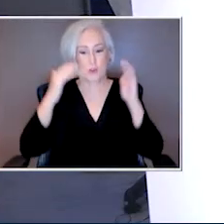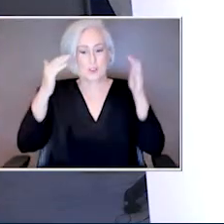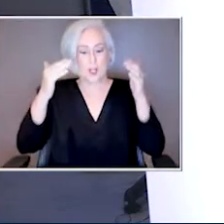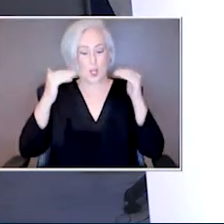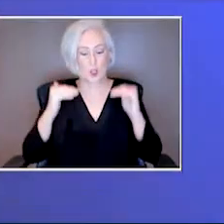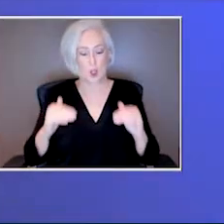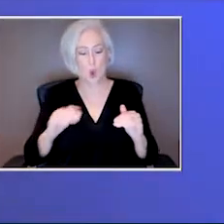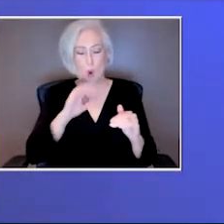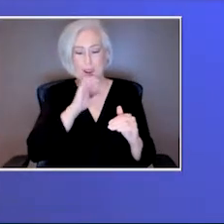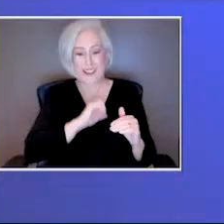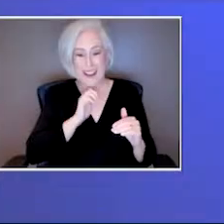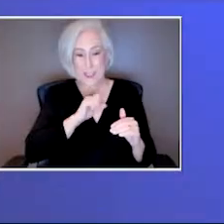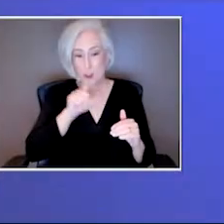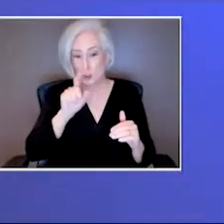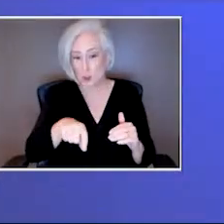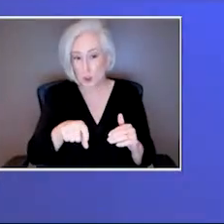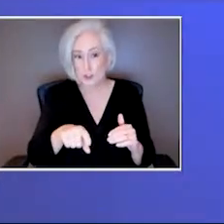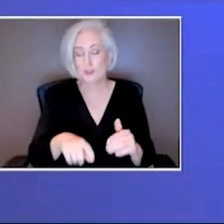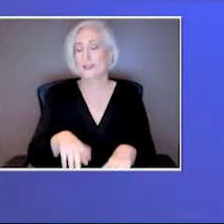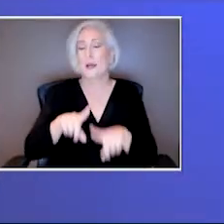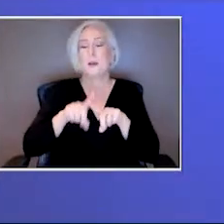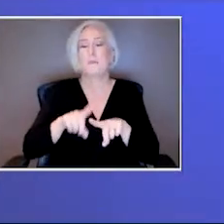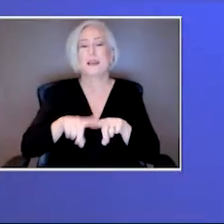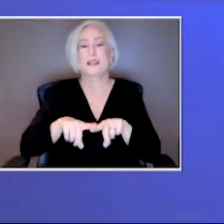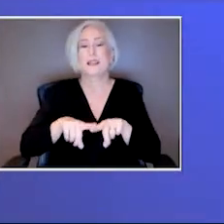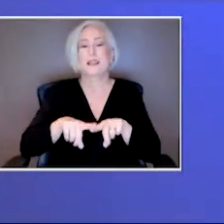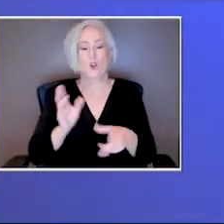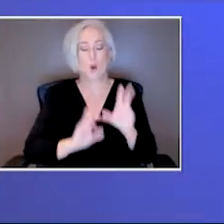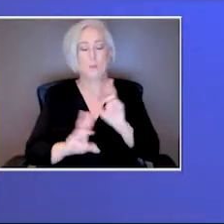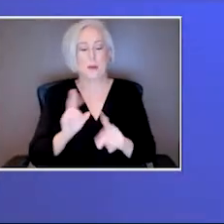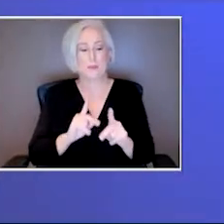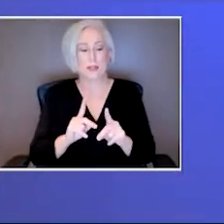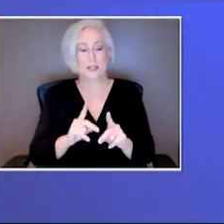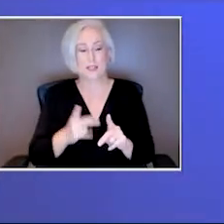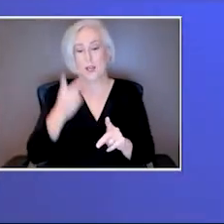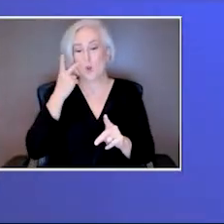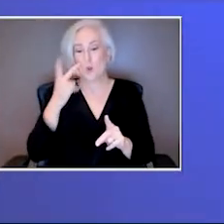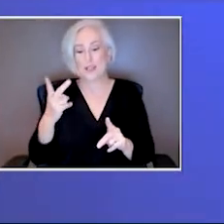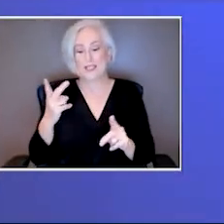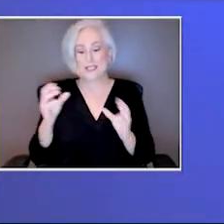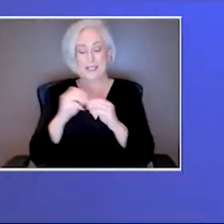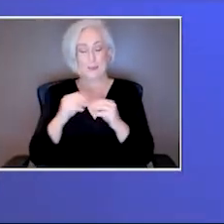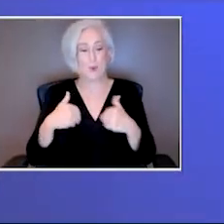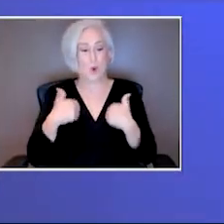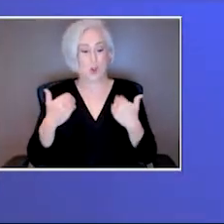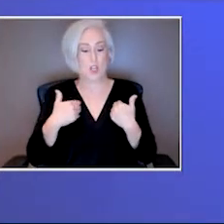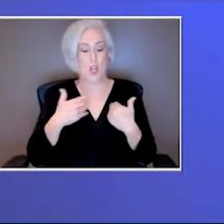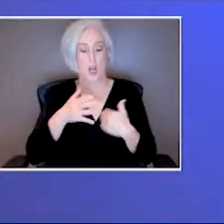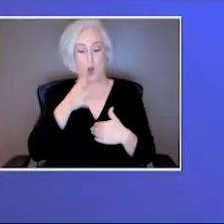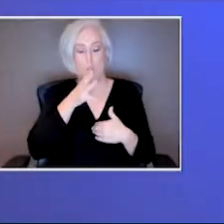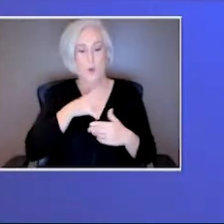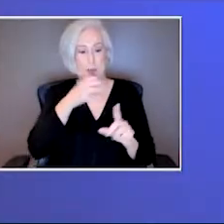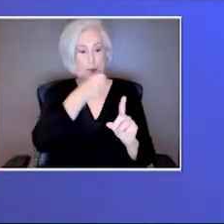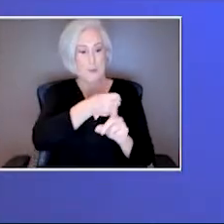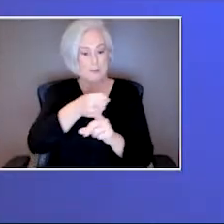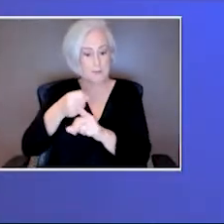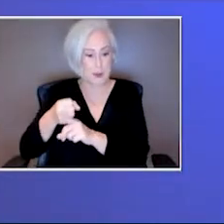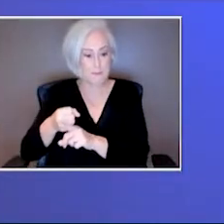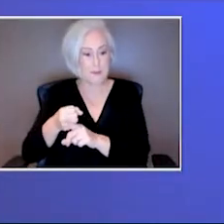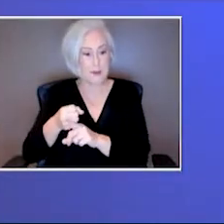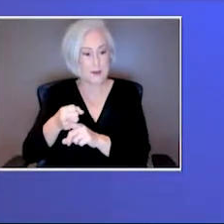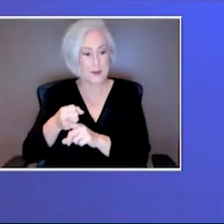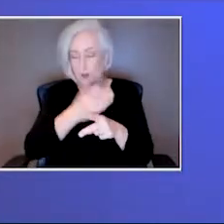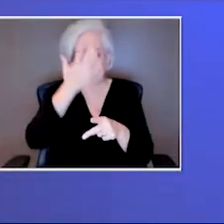on, the overall population. So although we are seeing trends in younger women, we still have to figure out why these trends are happening and if the benefit of